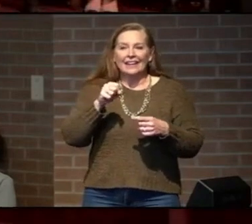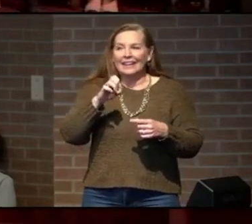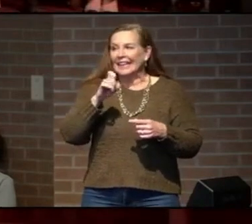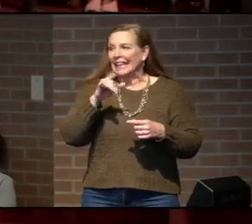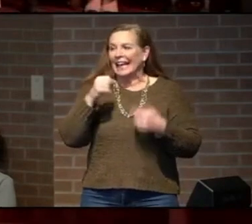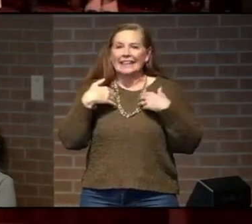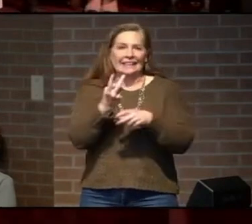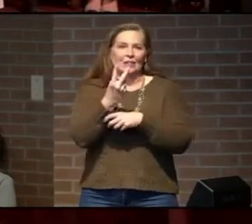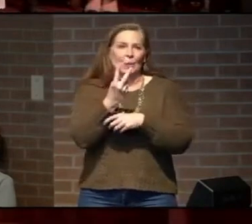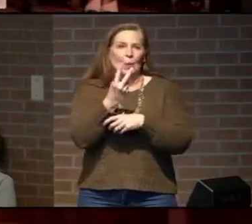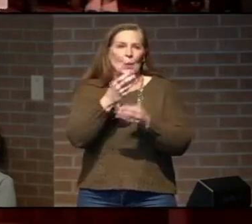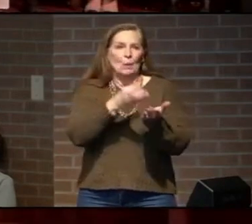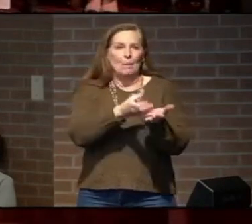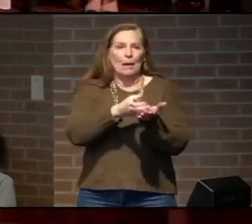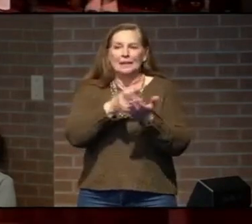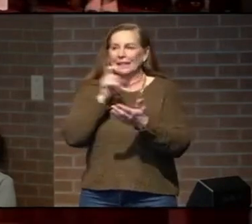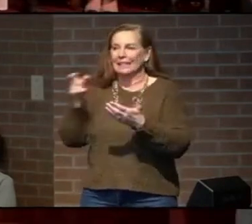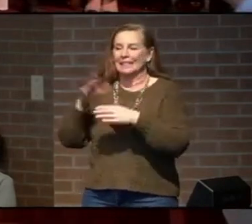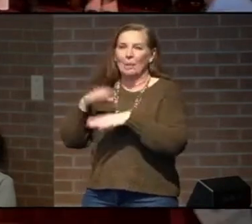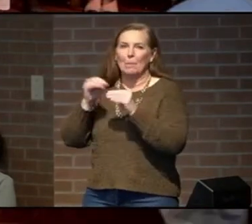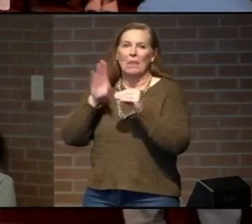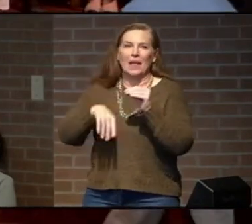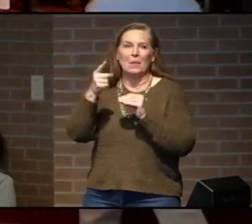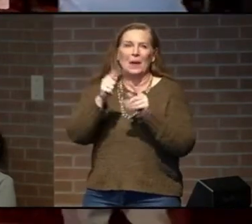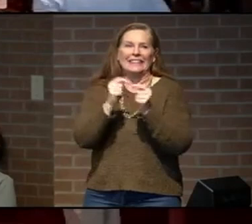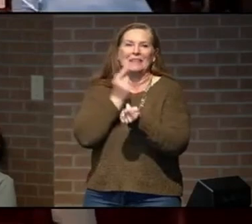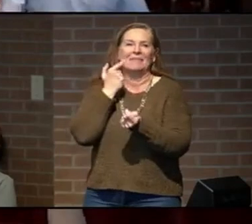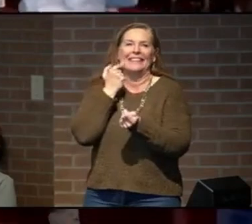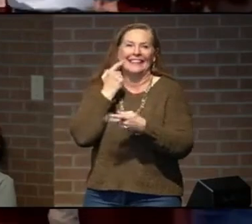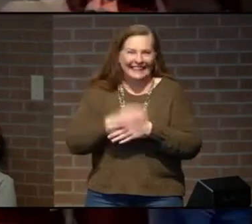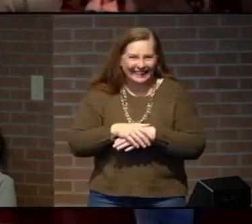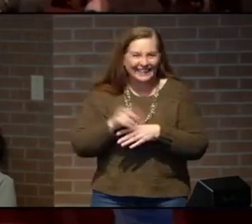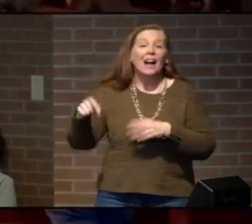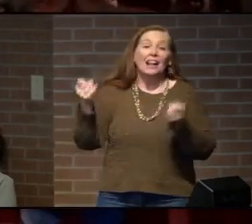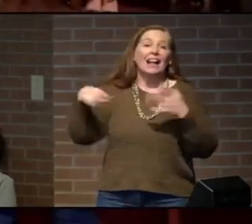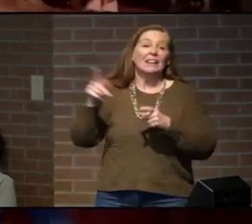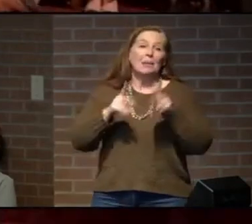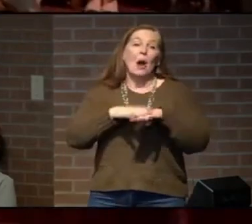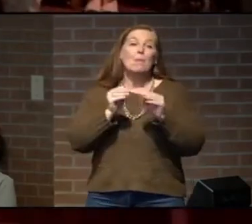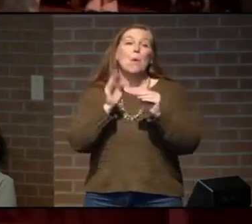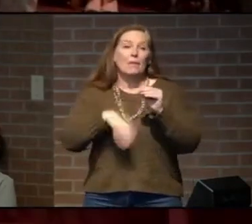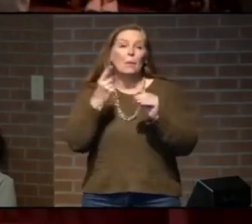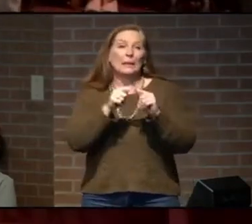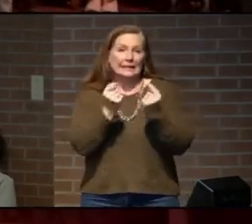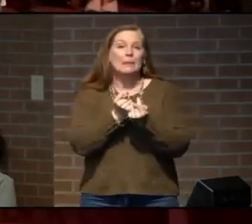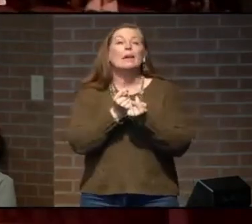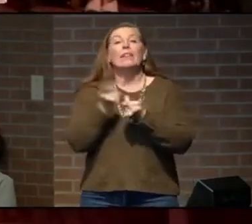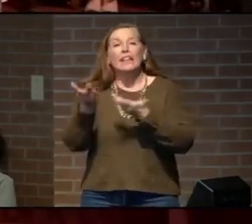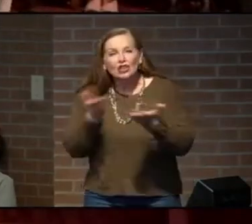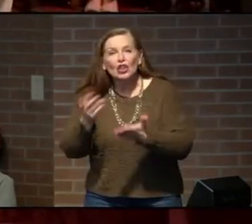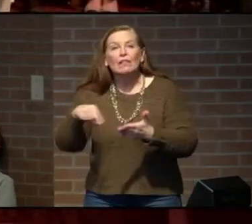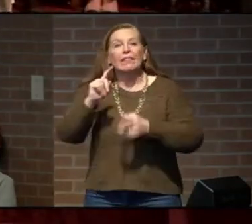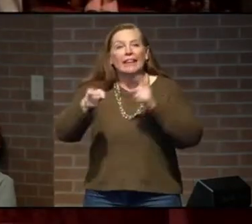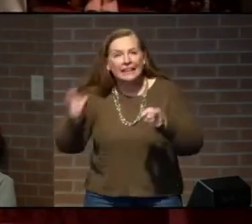And actually, a lot of these people are on more than one team. They serve, they give, and the way they give has a ripple